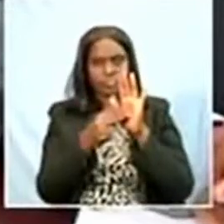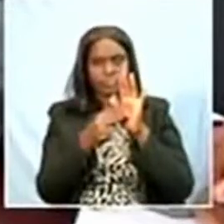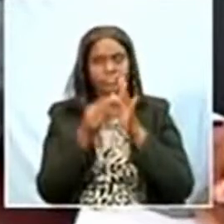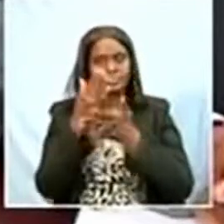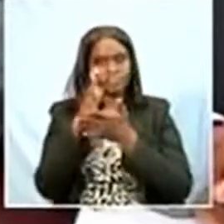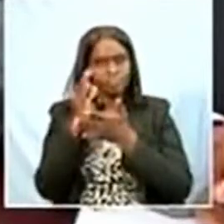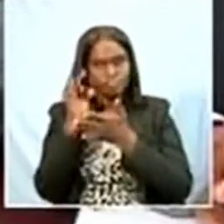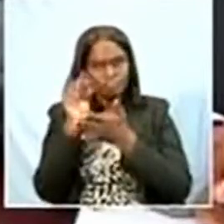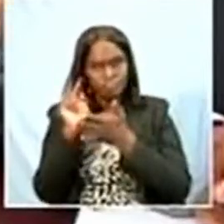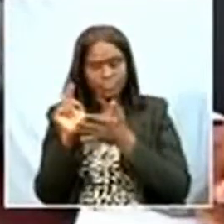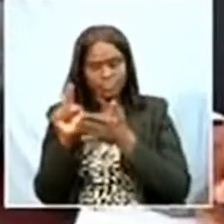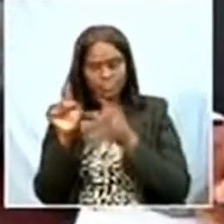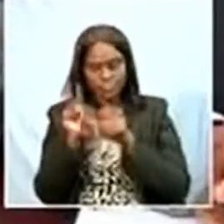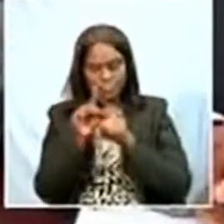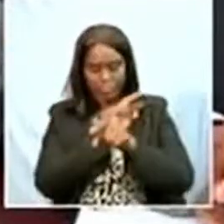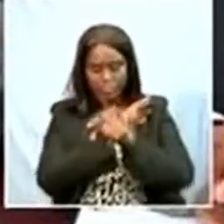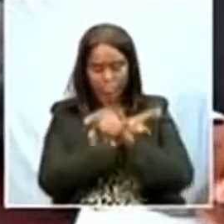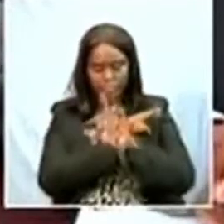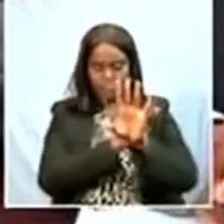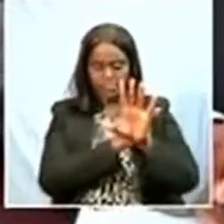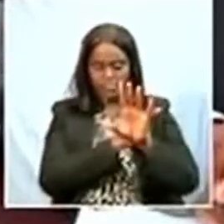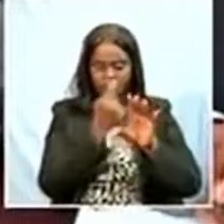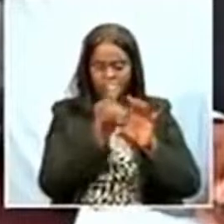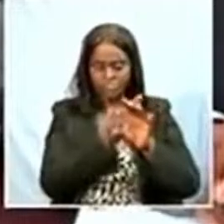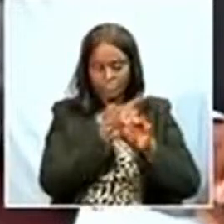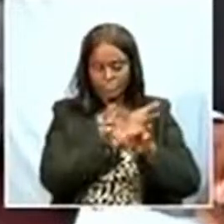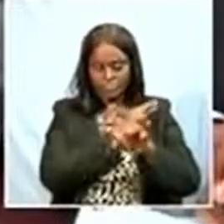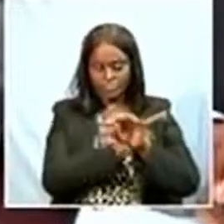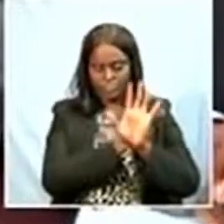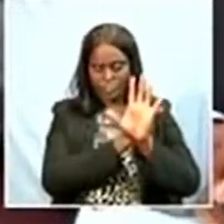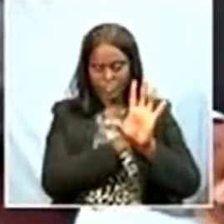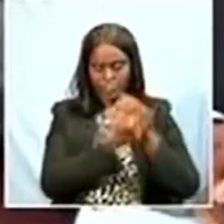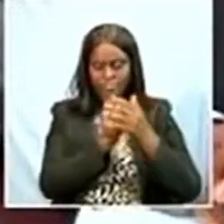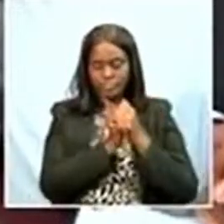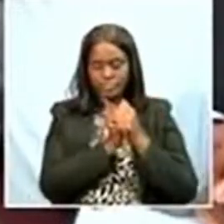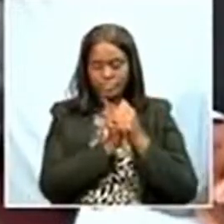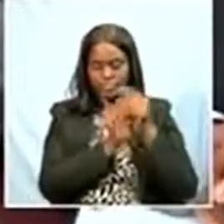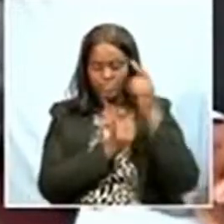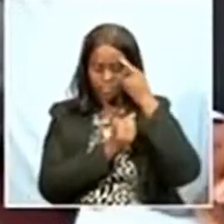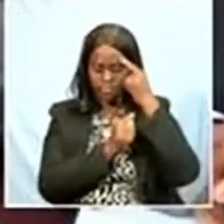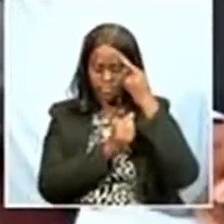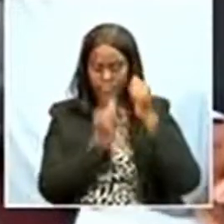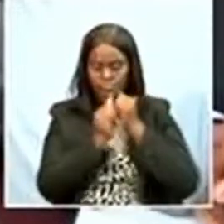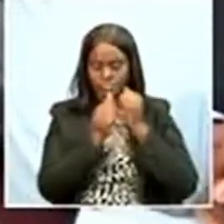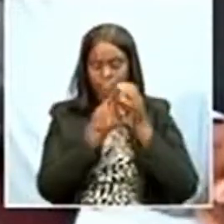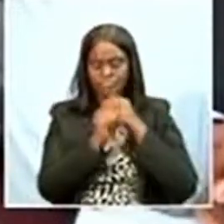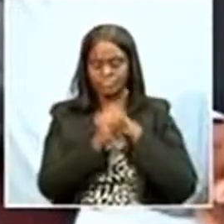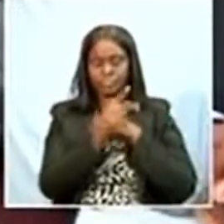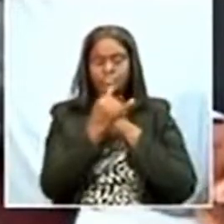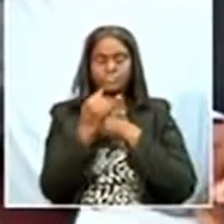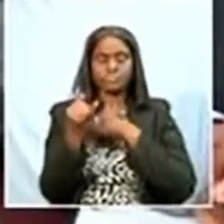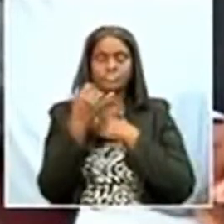of the resources are there, only the resource part, the resource endowment, but on the issue of